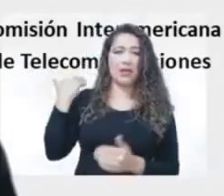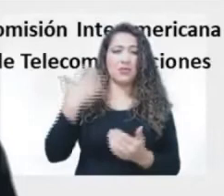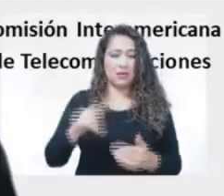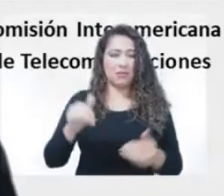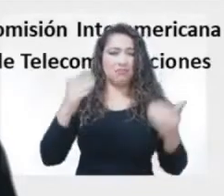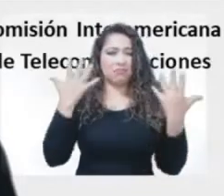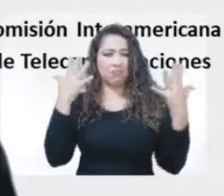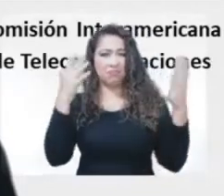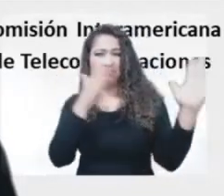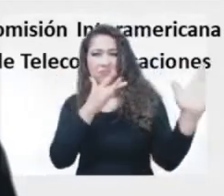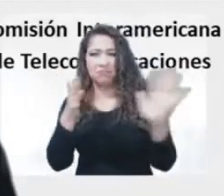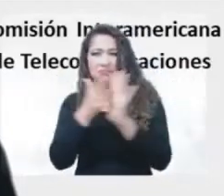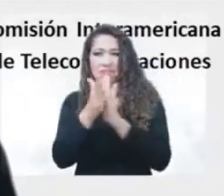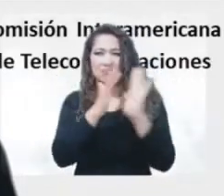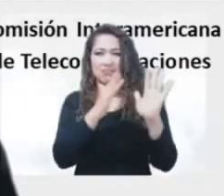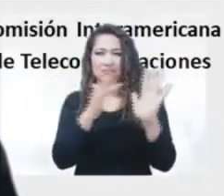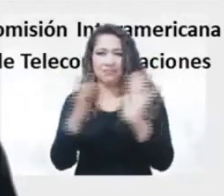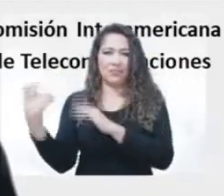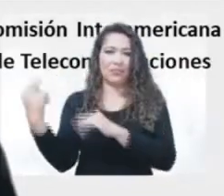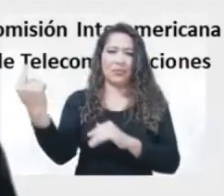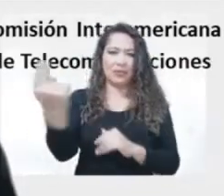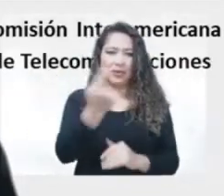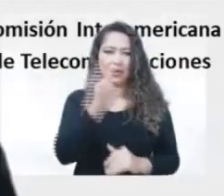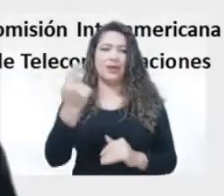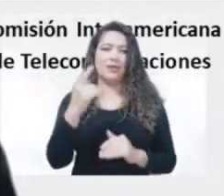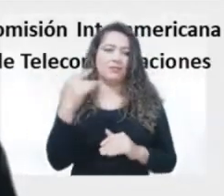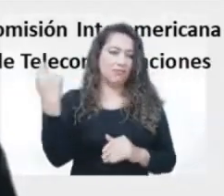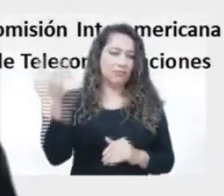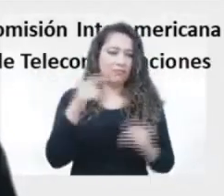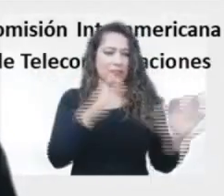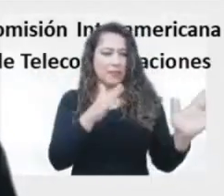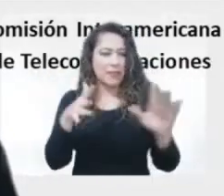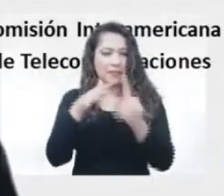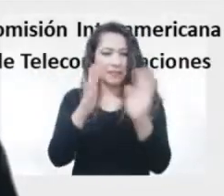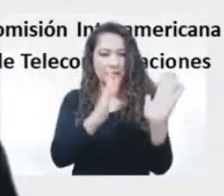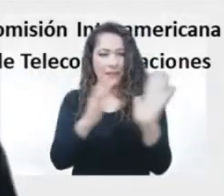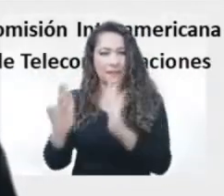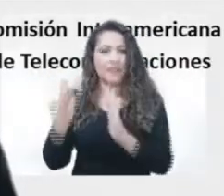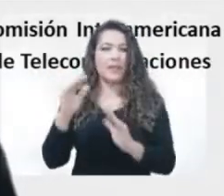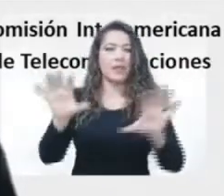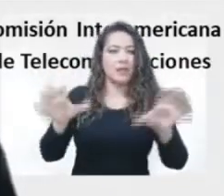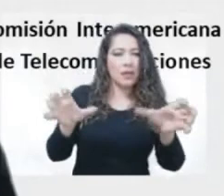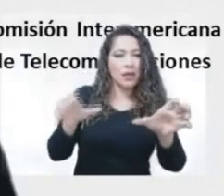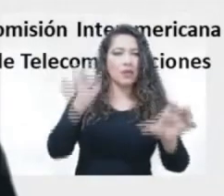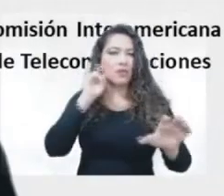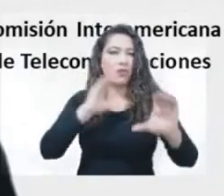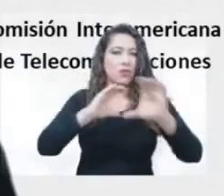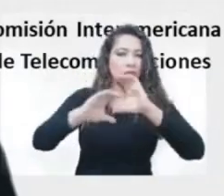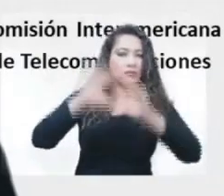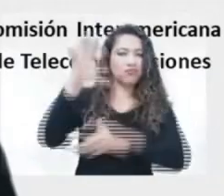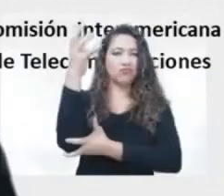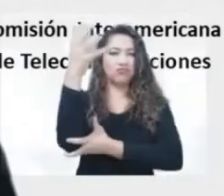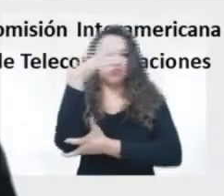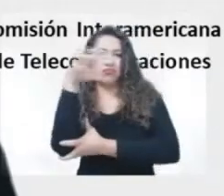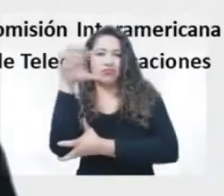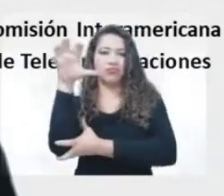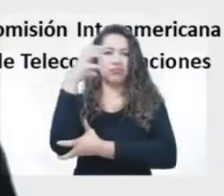we celebrated the 38th communications of PPC2.